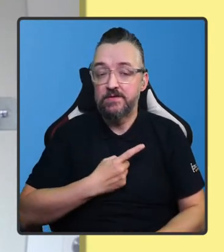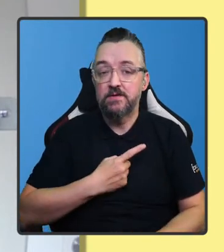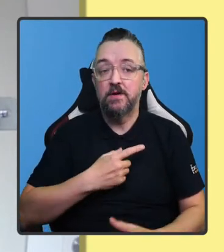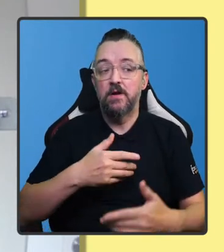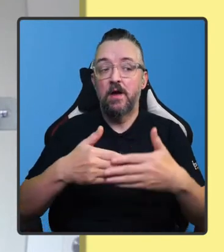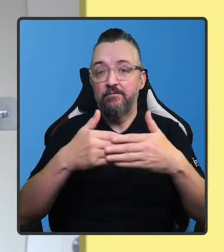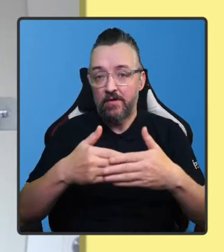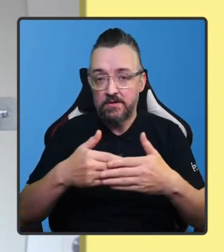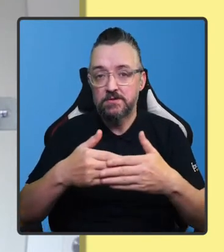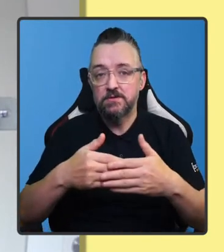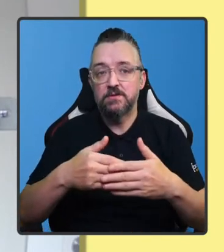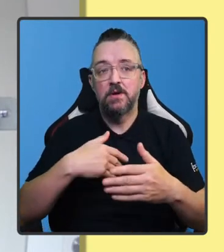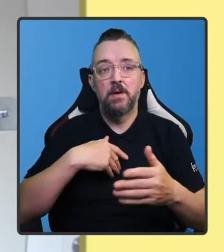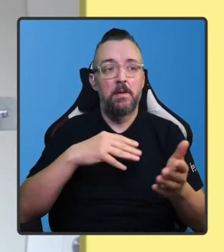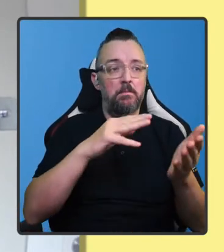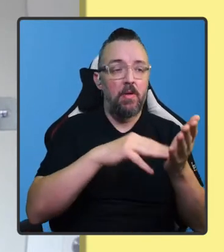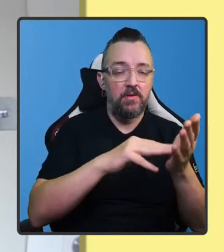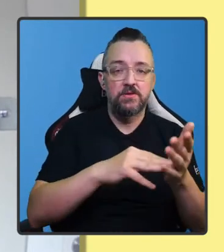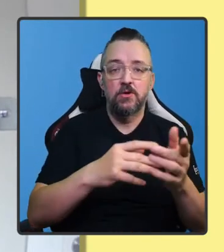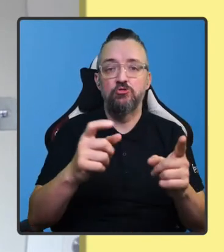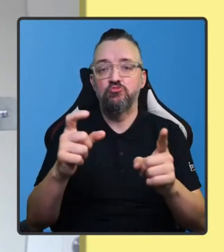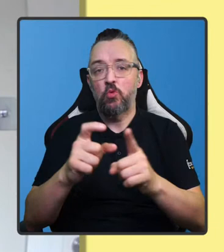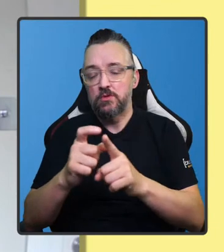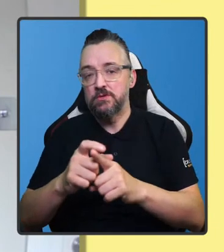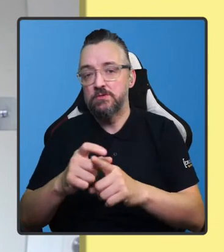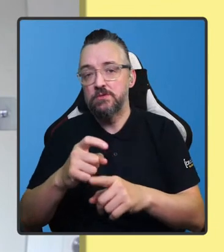our mothers, our daughters and sisters.